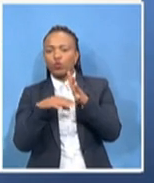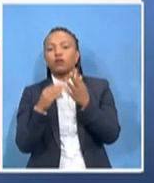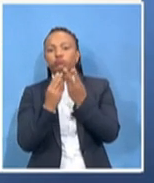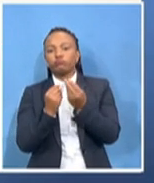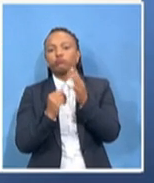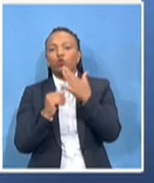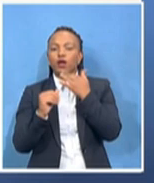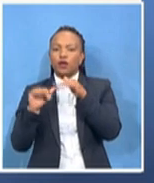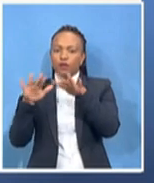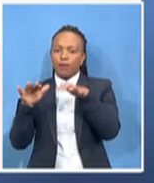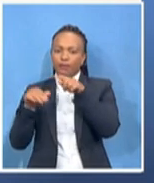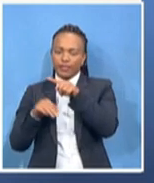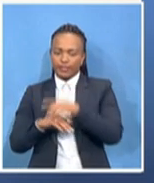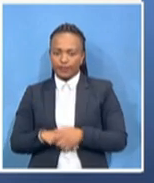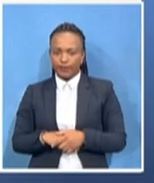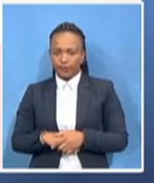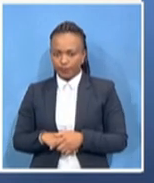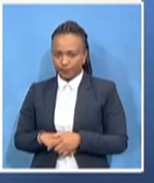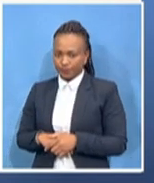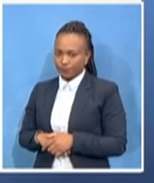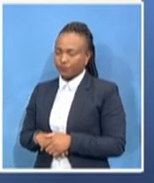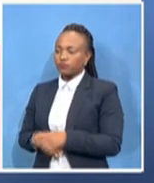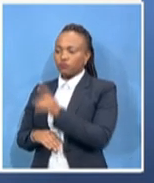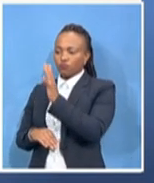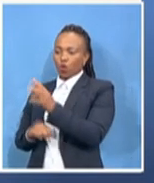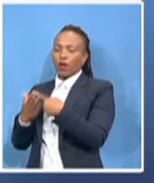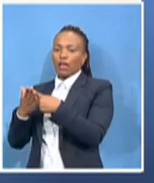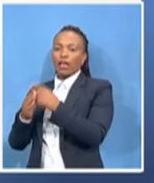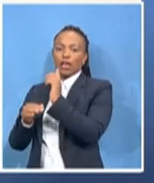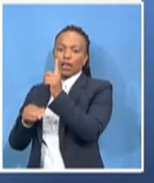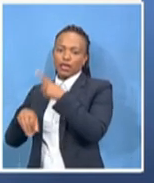speaking again about this in time. Thank you so much for making the time this morning.